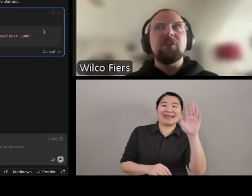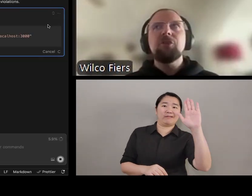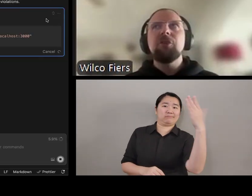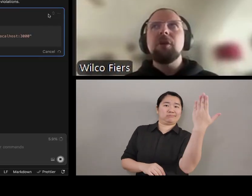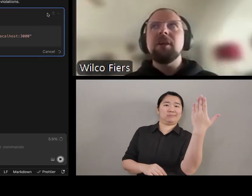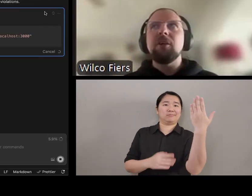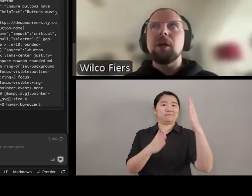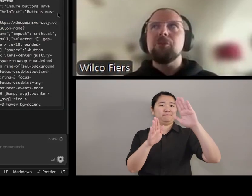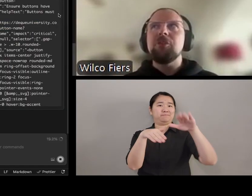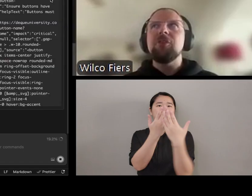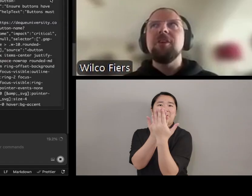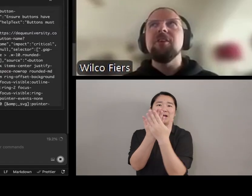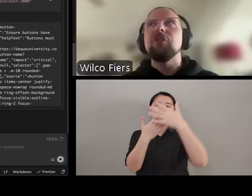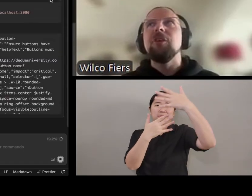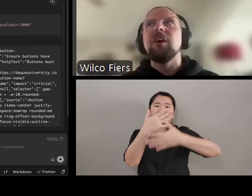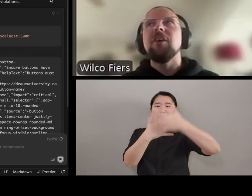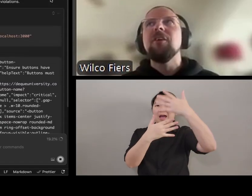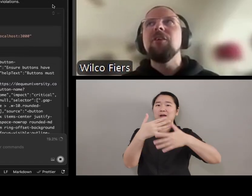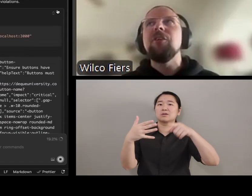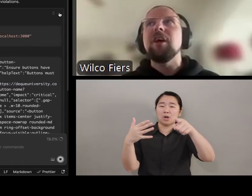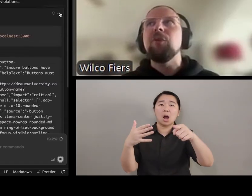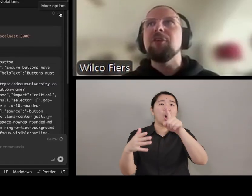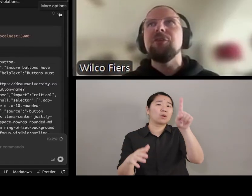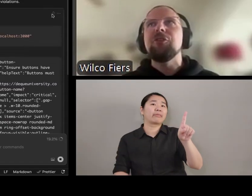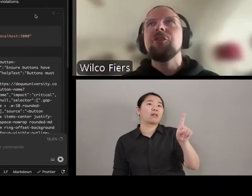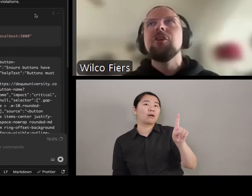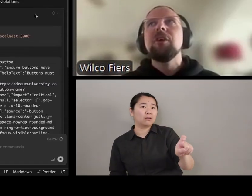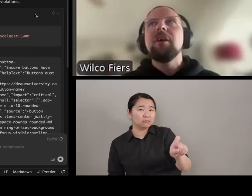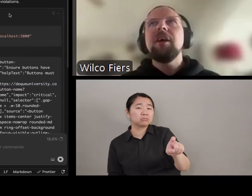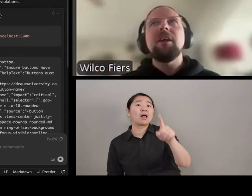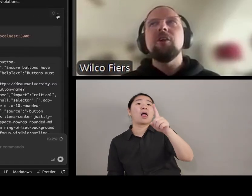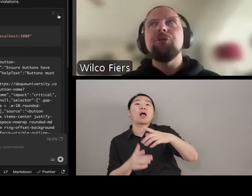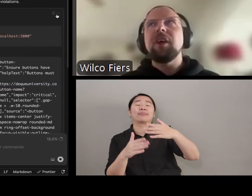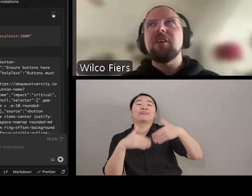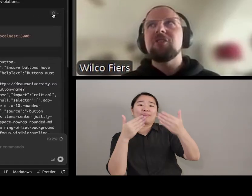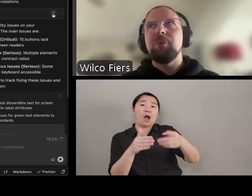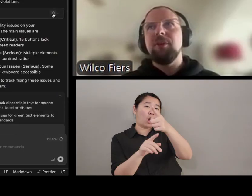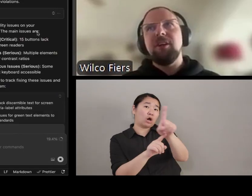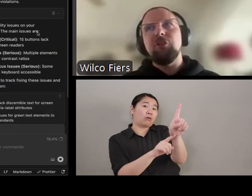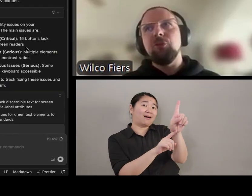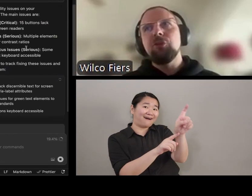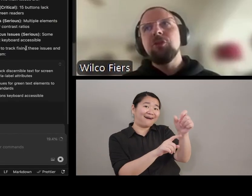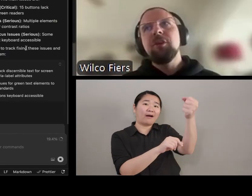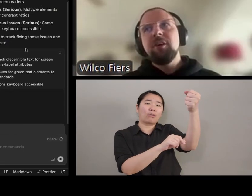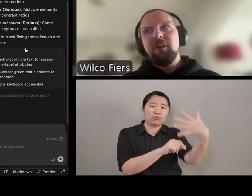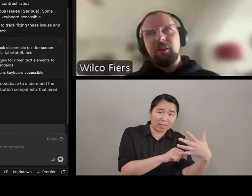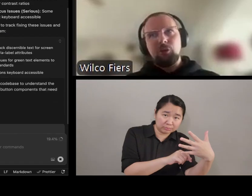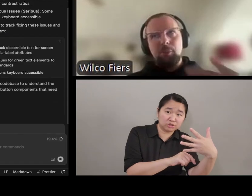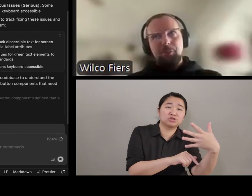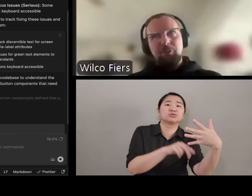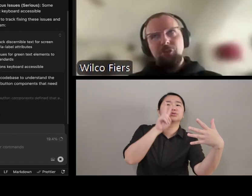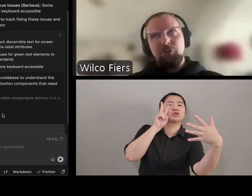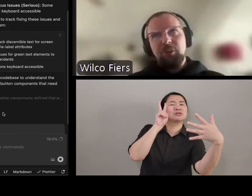do that. I can collapse this. The details are not that relevant. And it'll find accessibility issues.